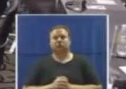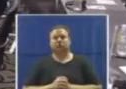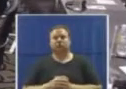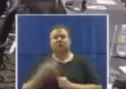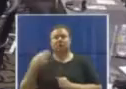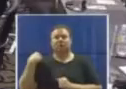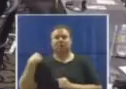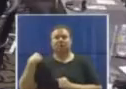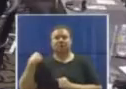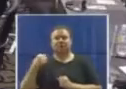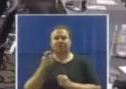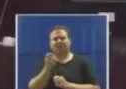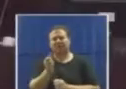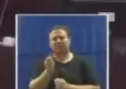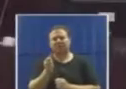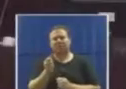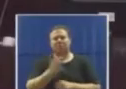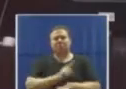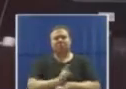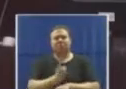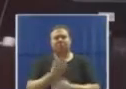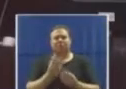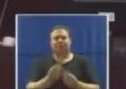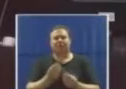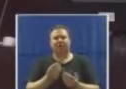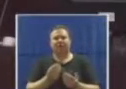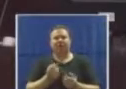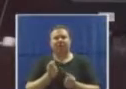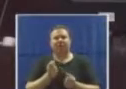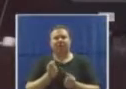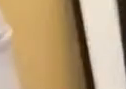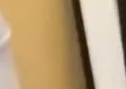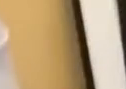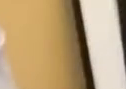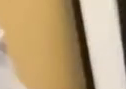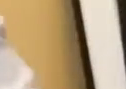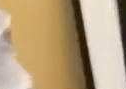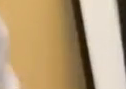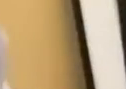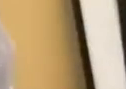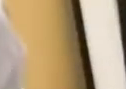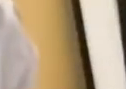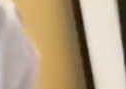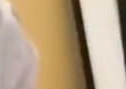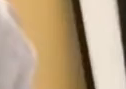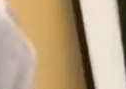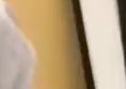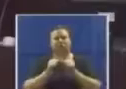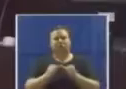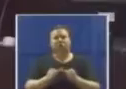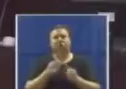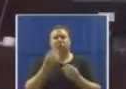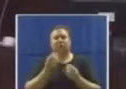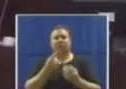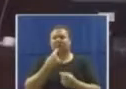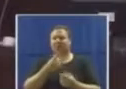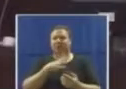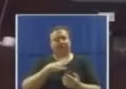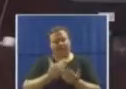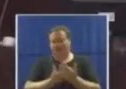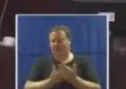Minister, you still have some few seconds. If you're done, it's fine. But if you can still continue if you have something to say